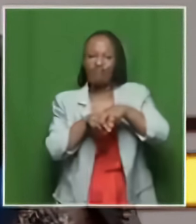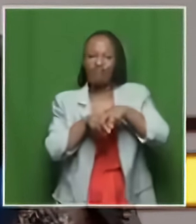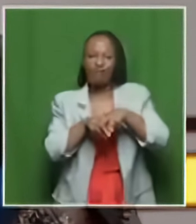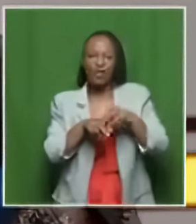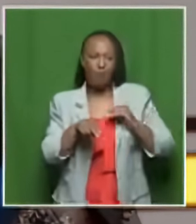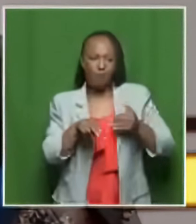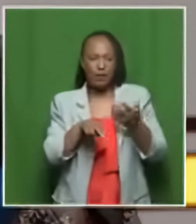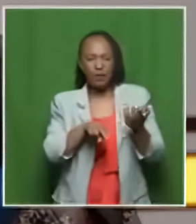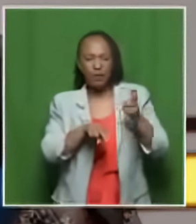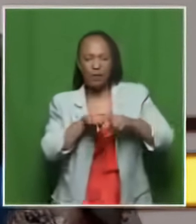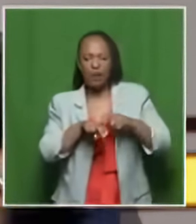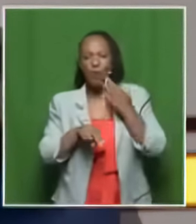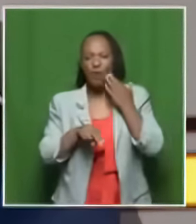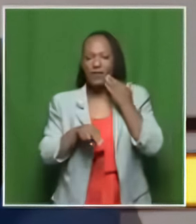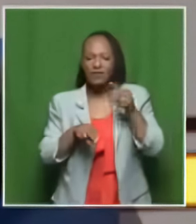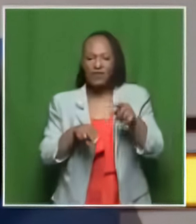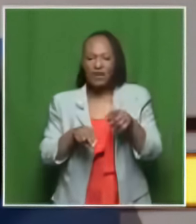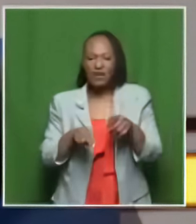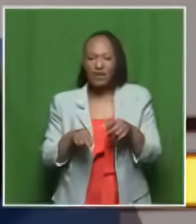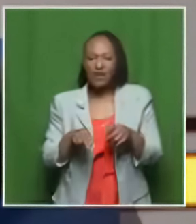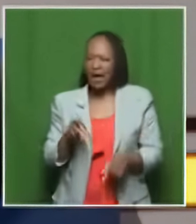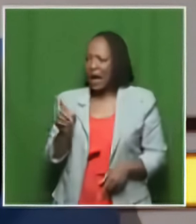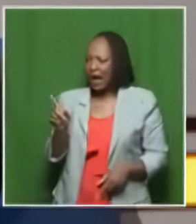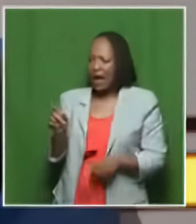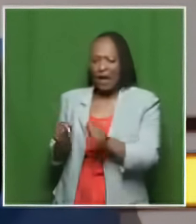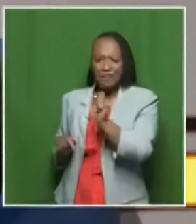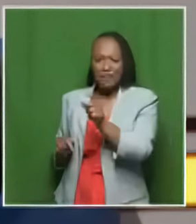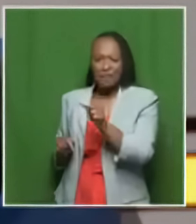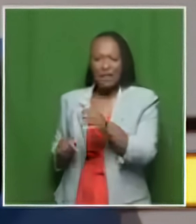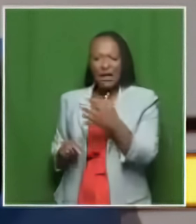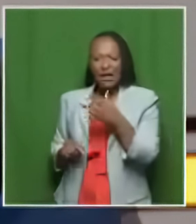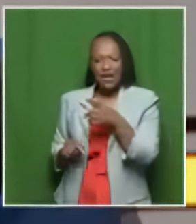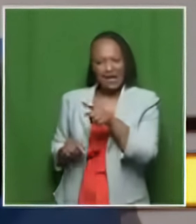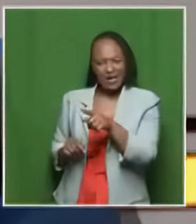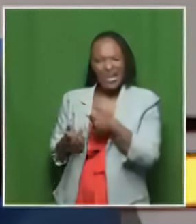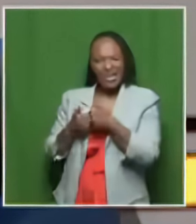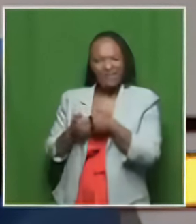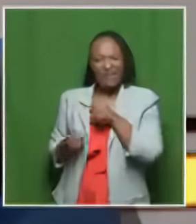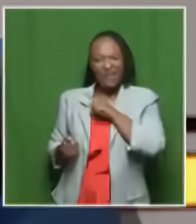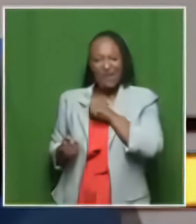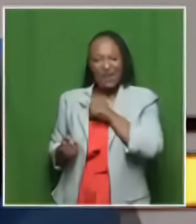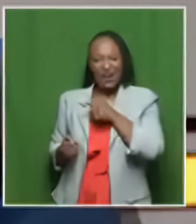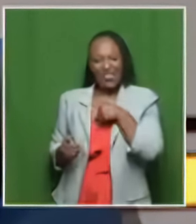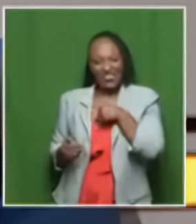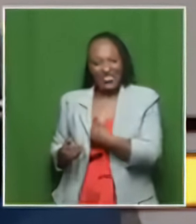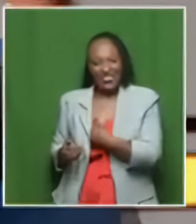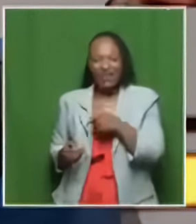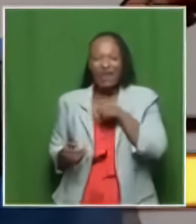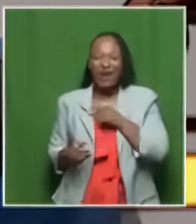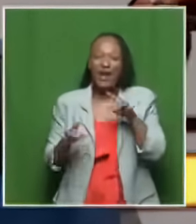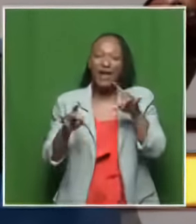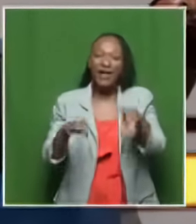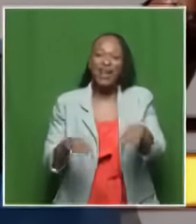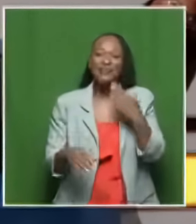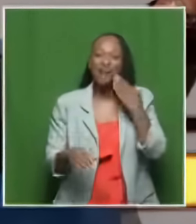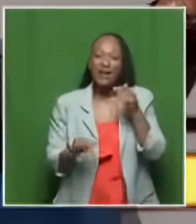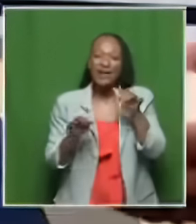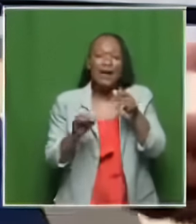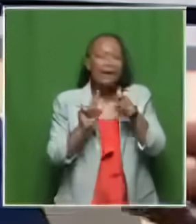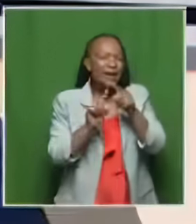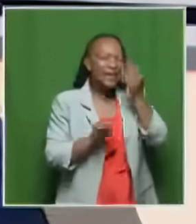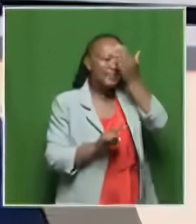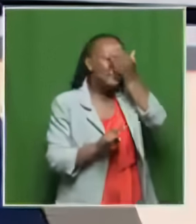till today. And people say, for sure it is this hand which had Malema. And that's why Malema doesn't like white people. But I didn't know